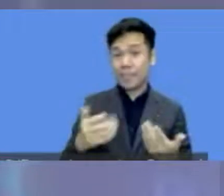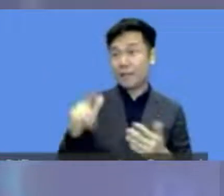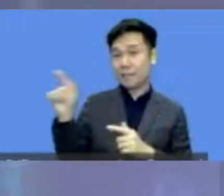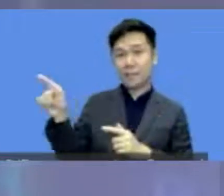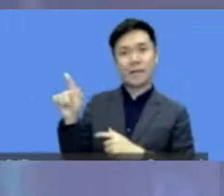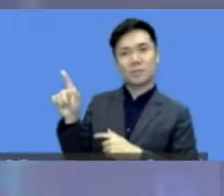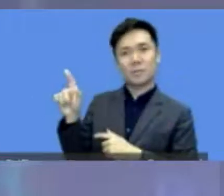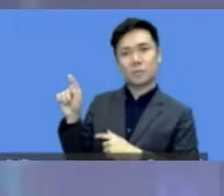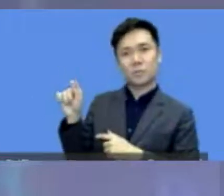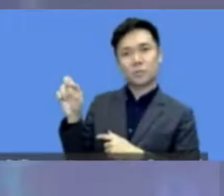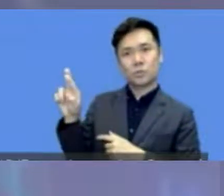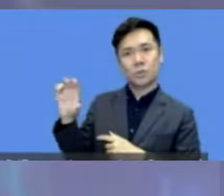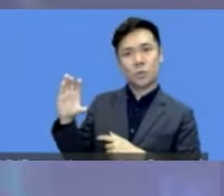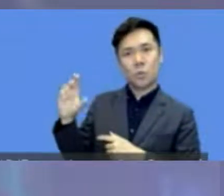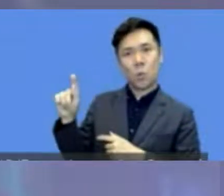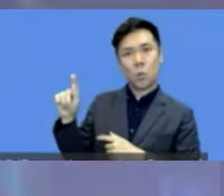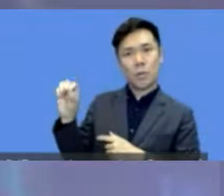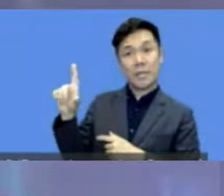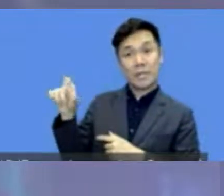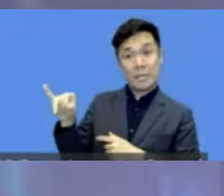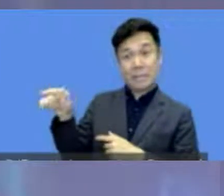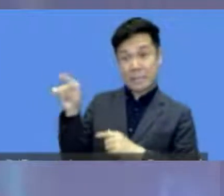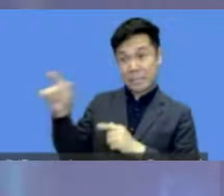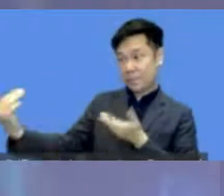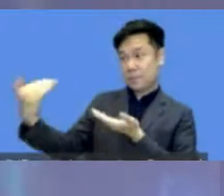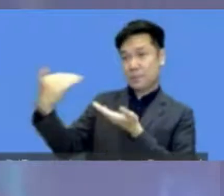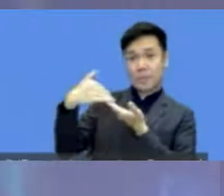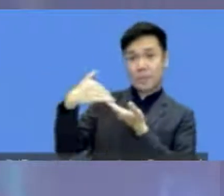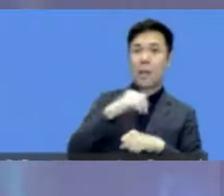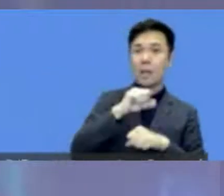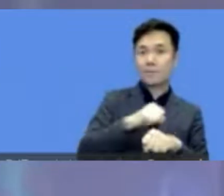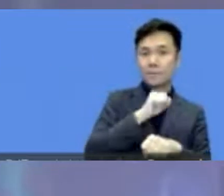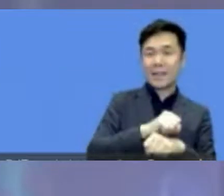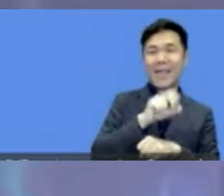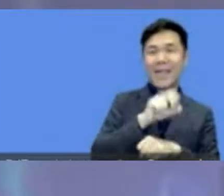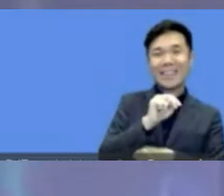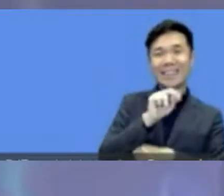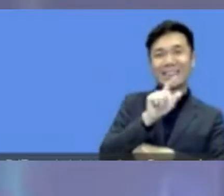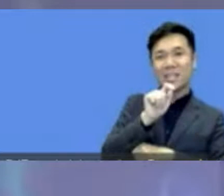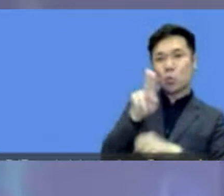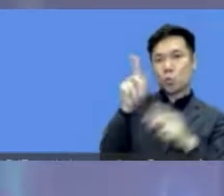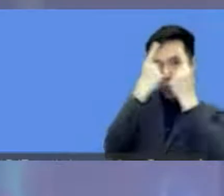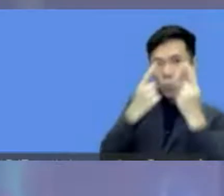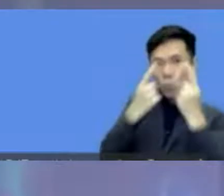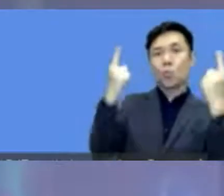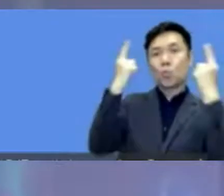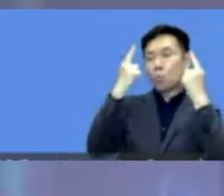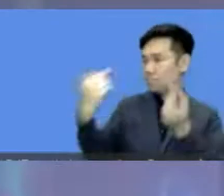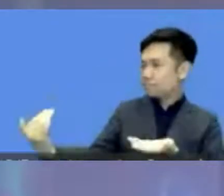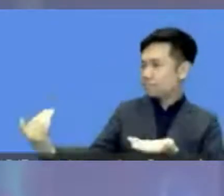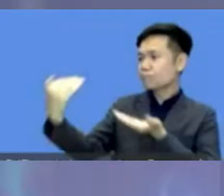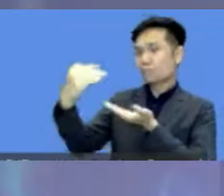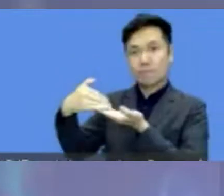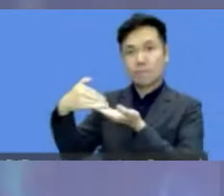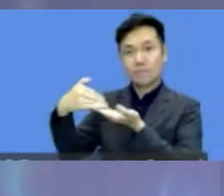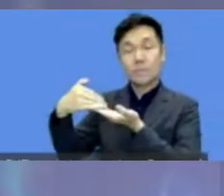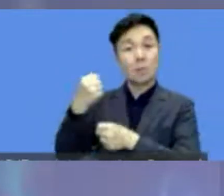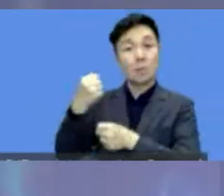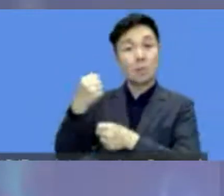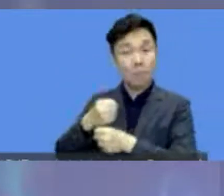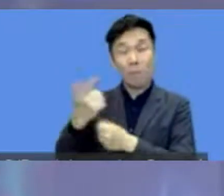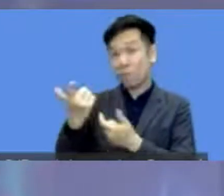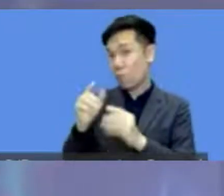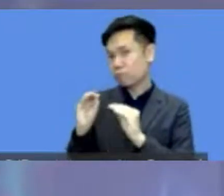on a research, and even Singapore, Nantang University, National University is doing such a great job in machine